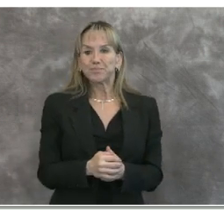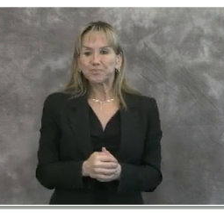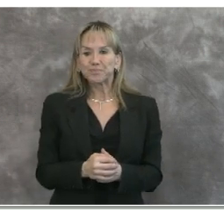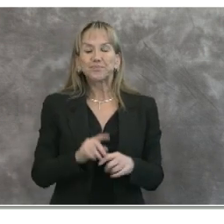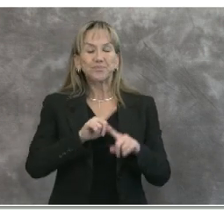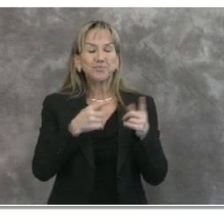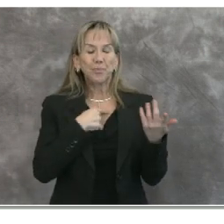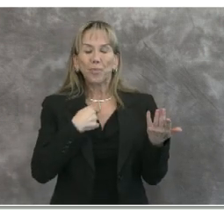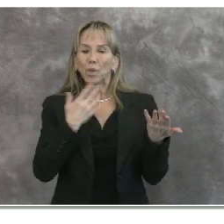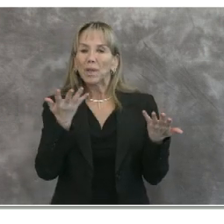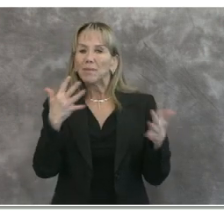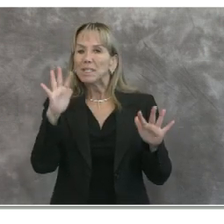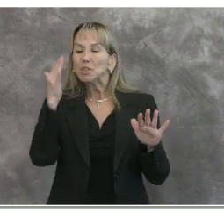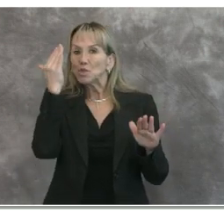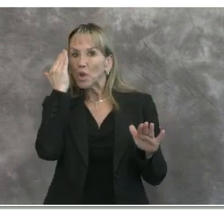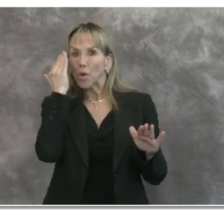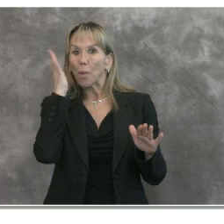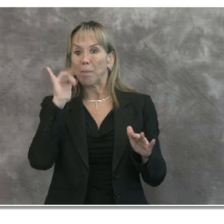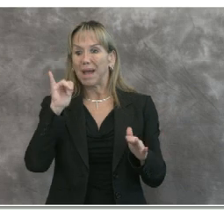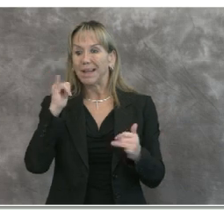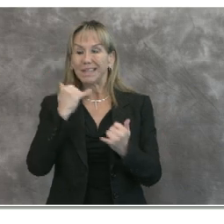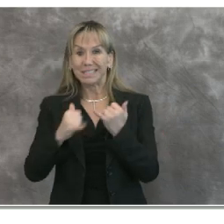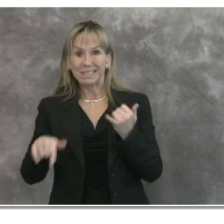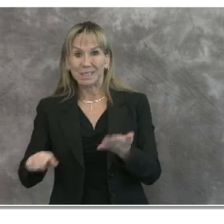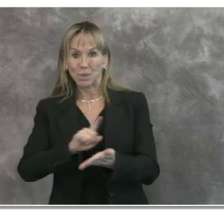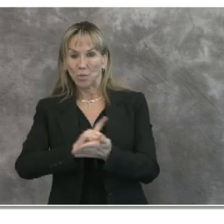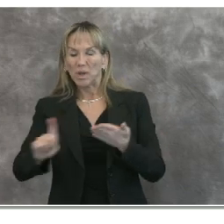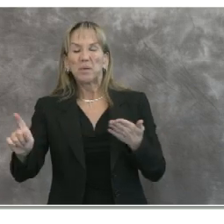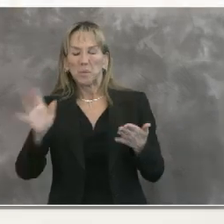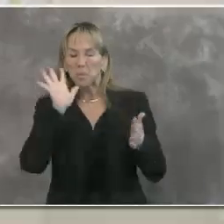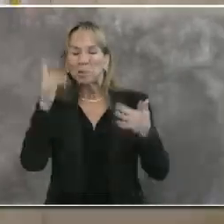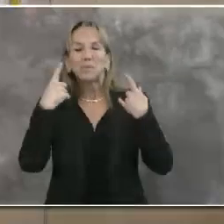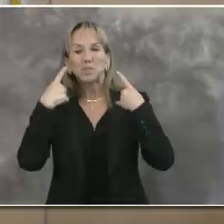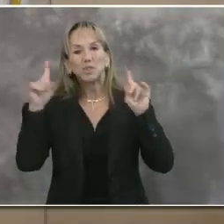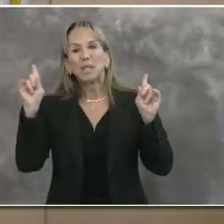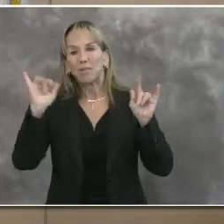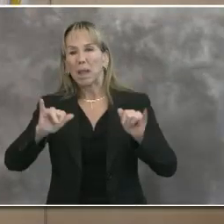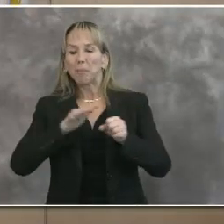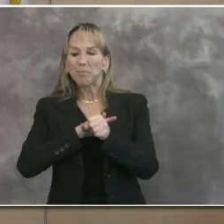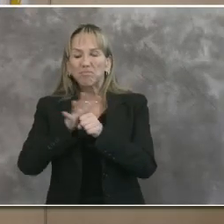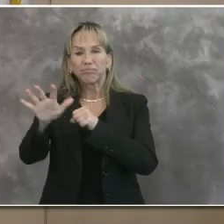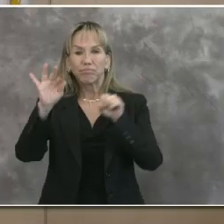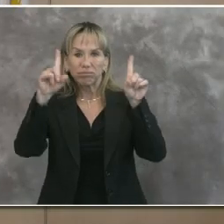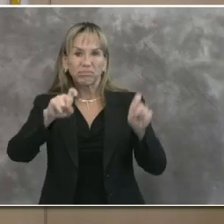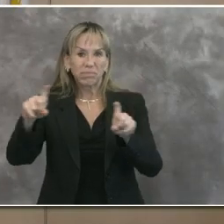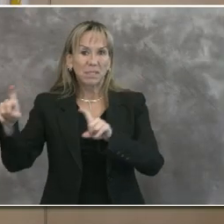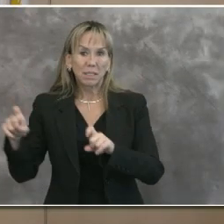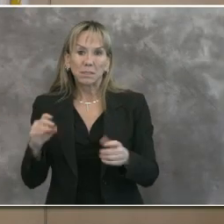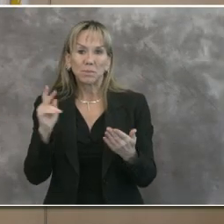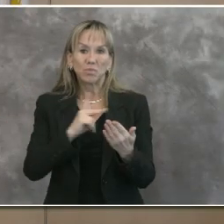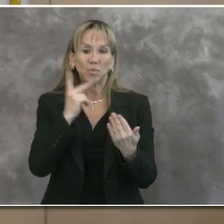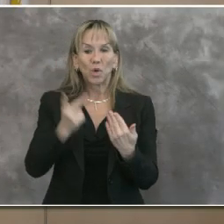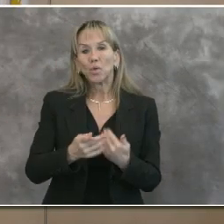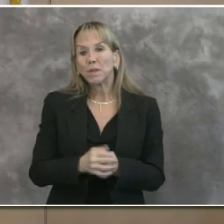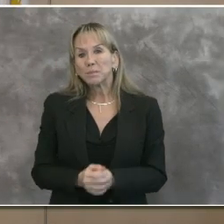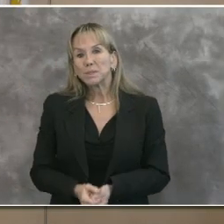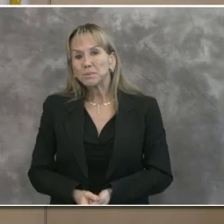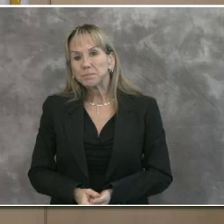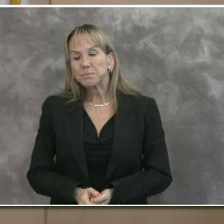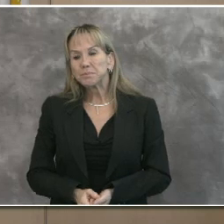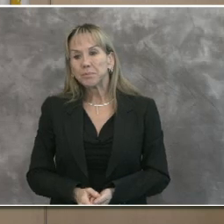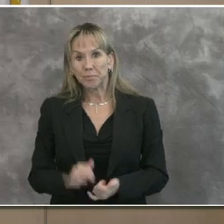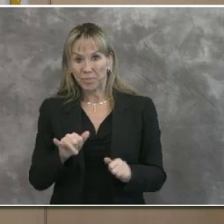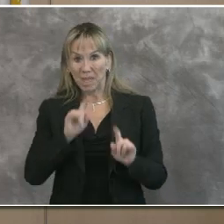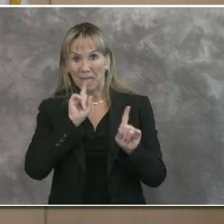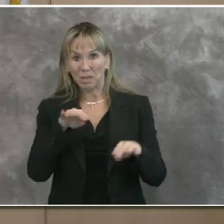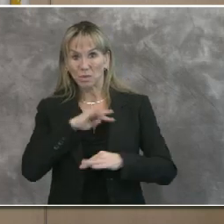by the end of the week, we will achieve our robust testing program outcomes.